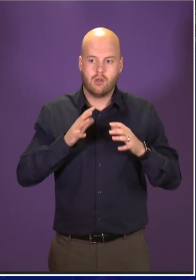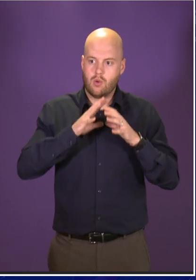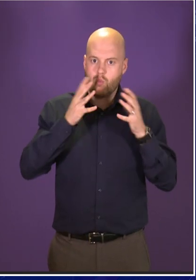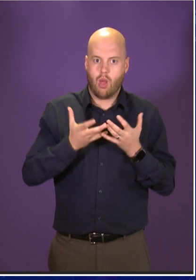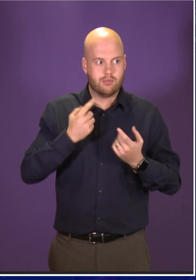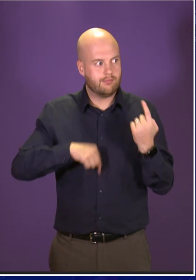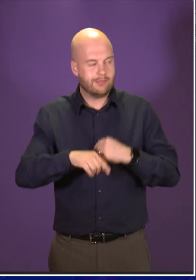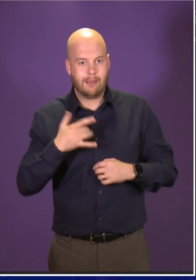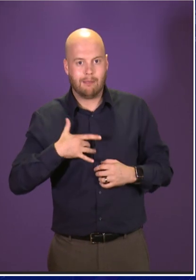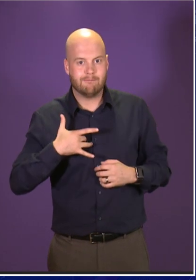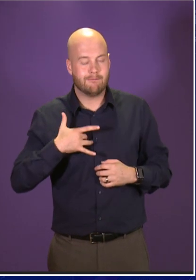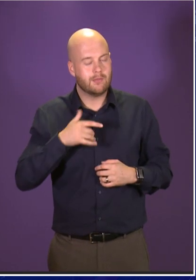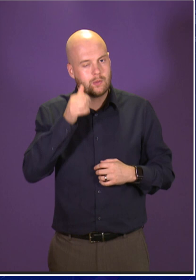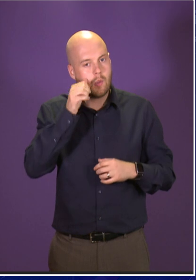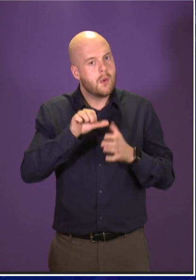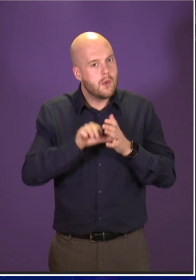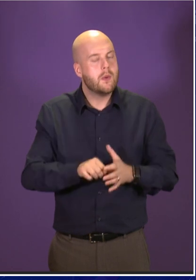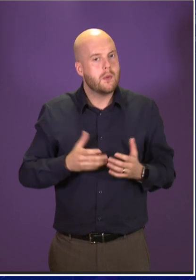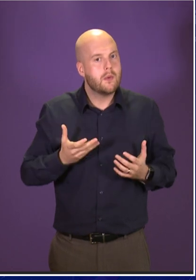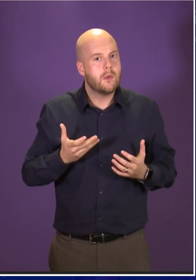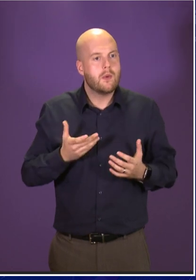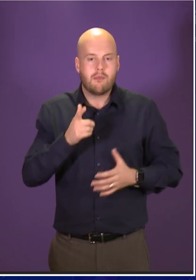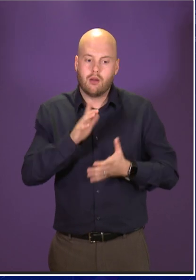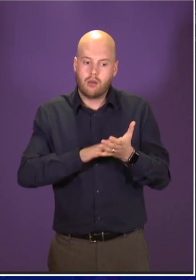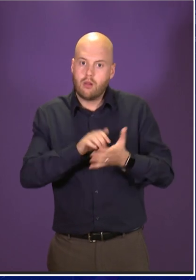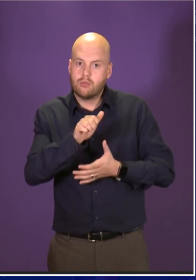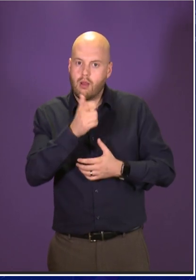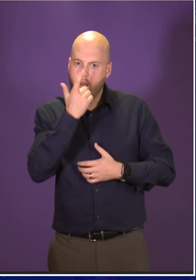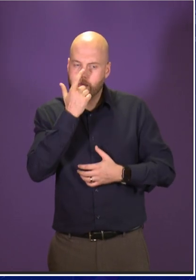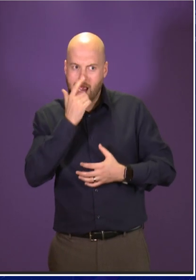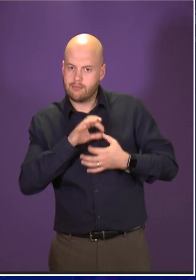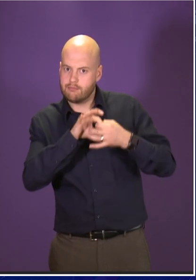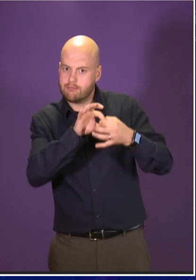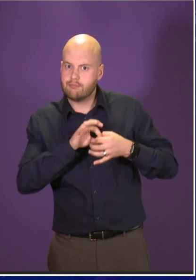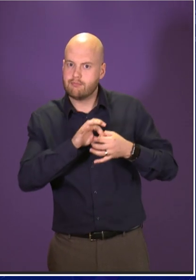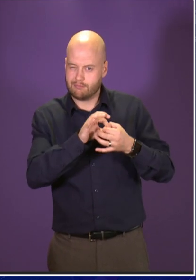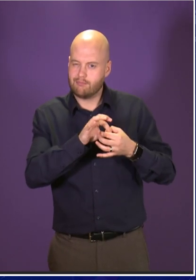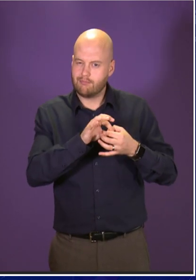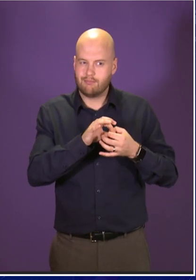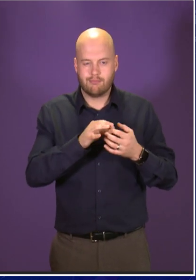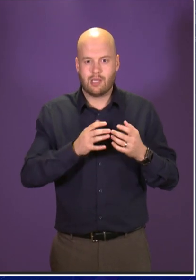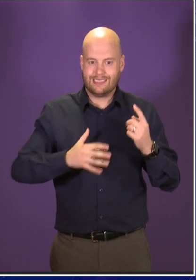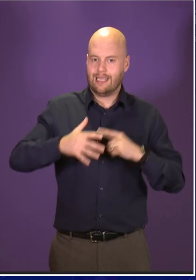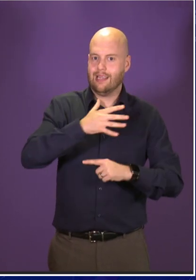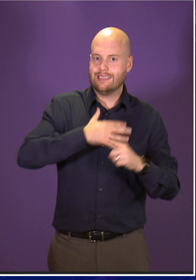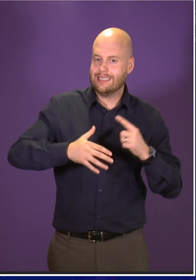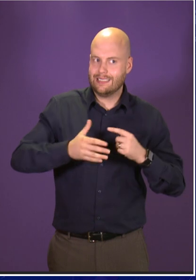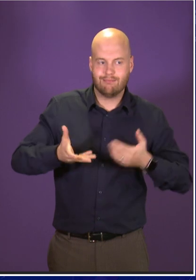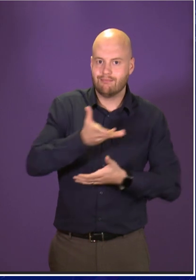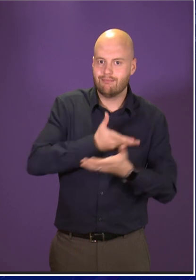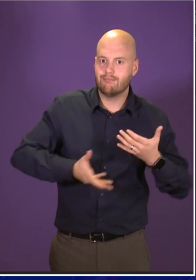how culture can make connections across perceived divisions in society. And I hope you'll agree that at a time